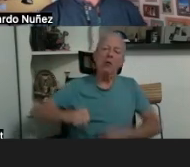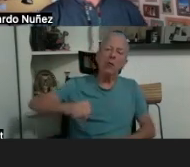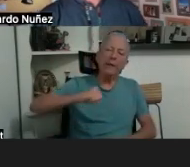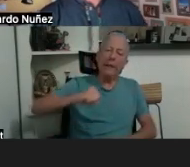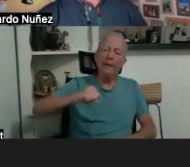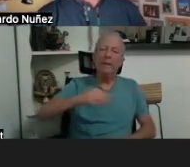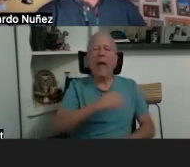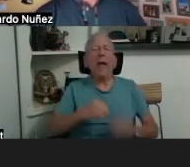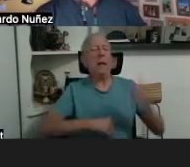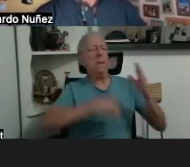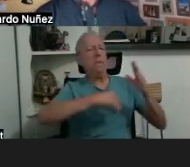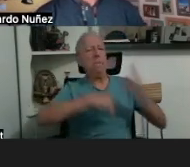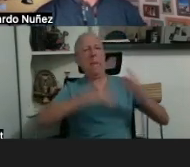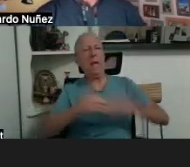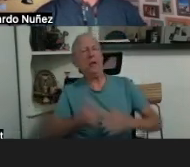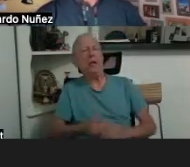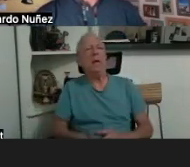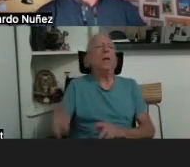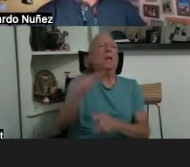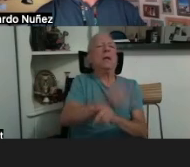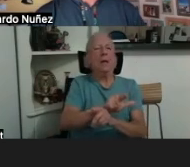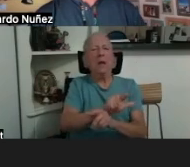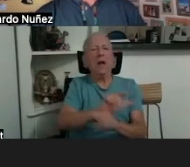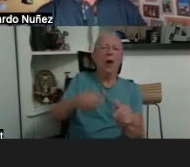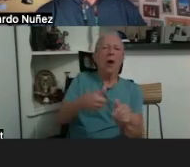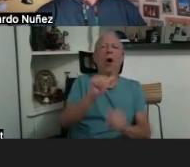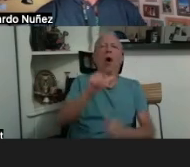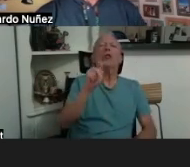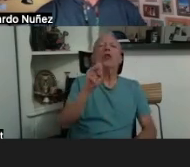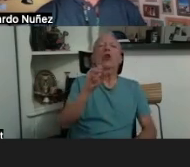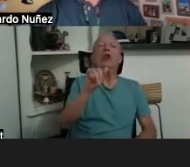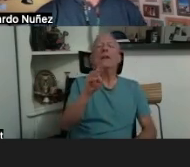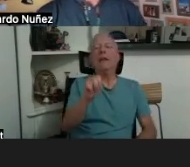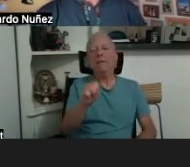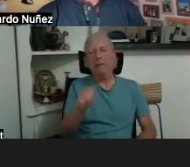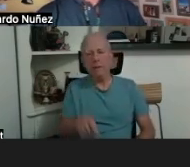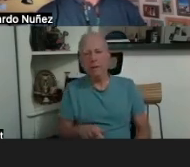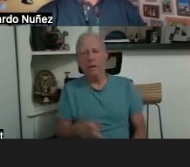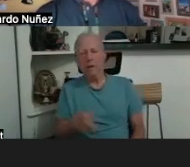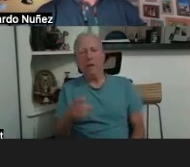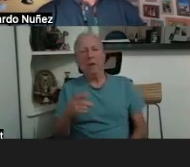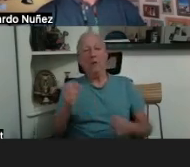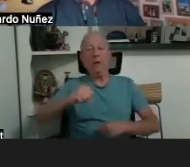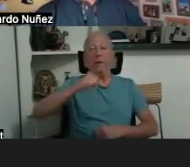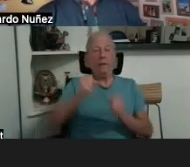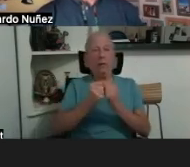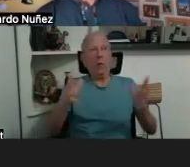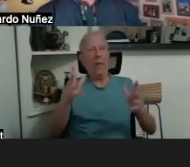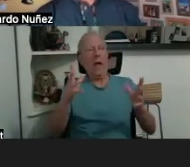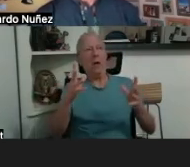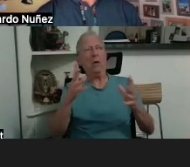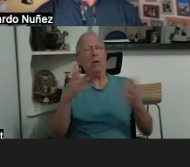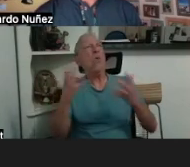an alternative system for a just and sustainable future. Resistance without a clear vision of the alternative